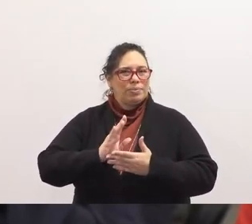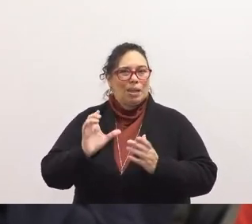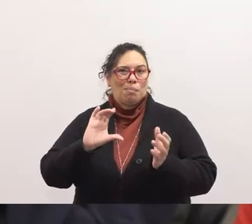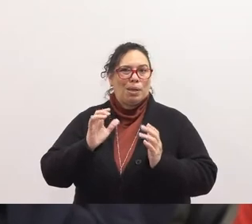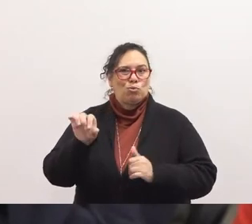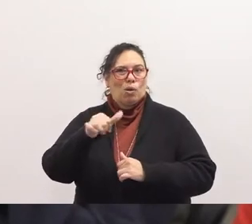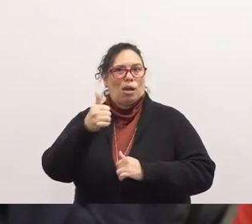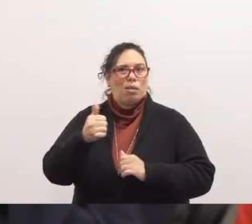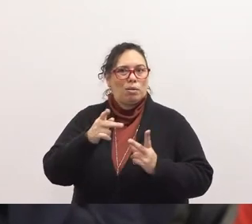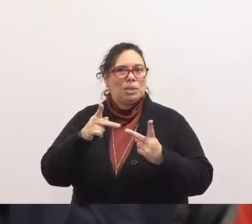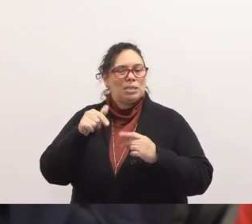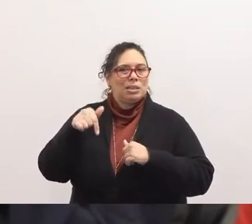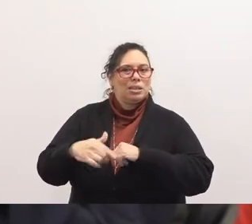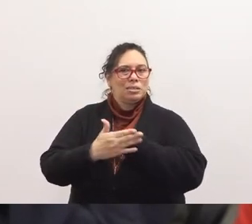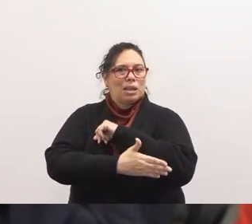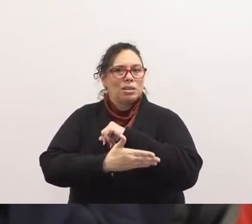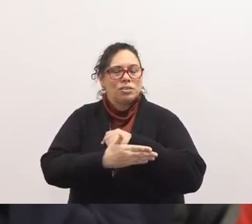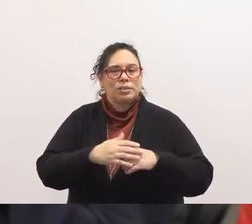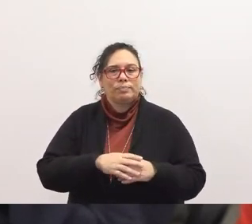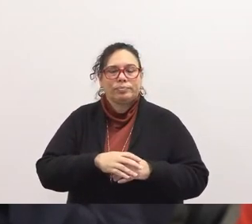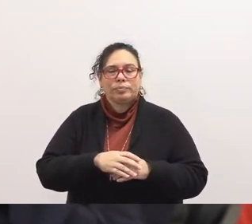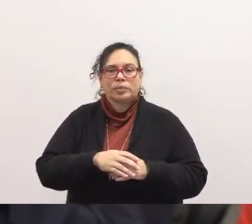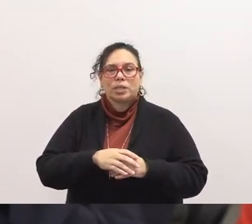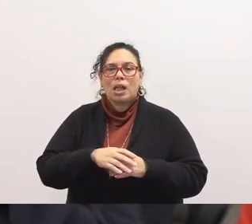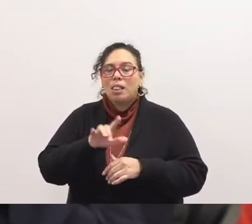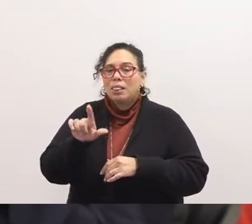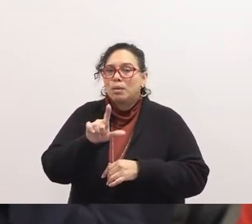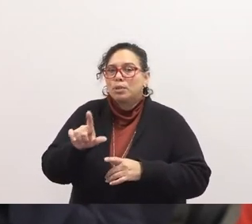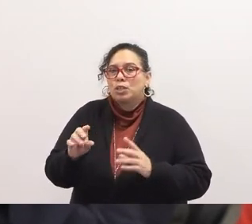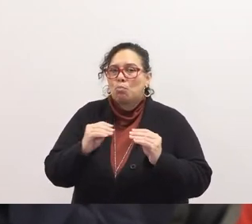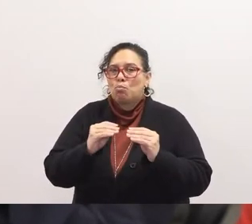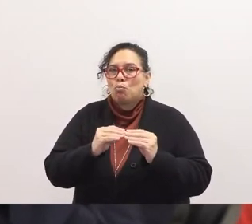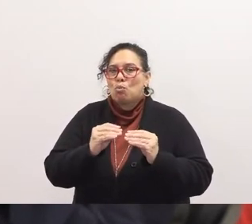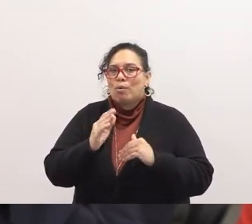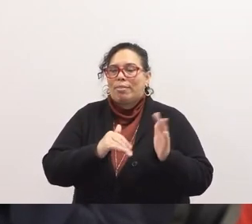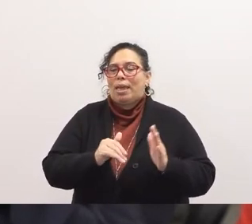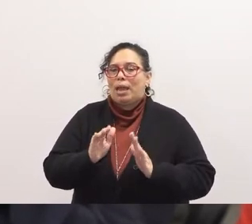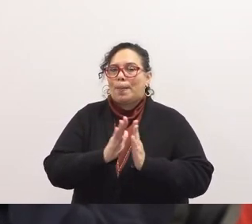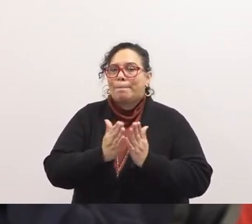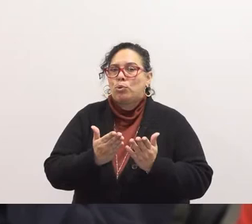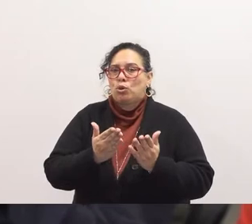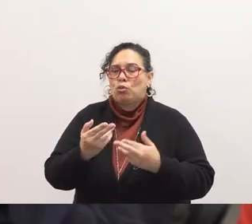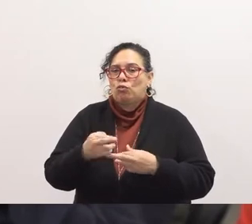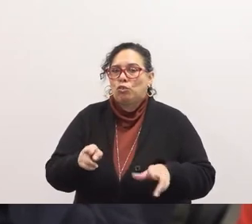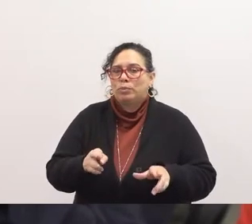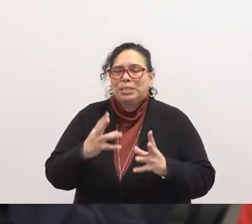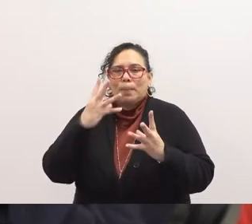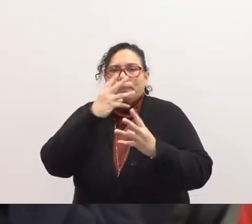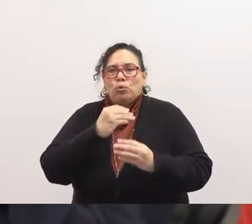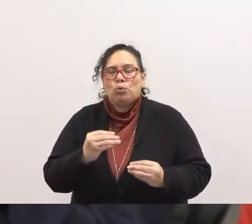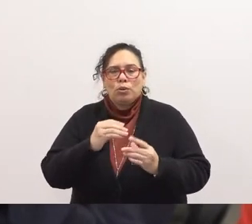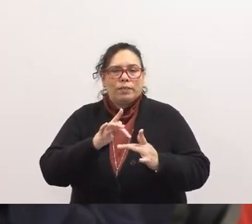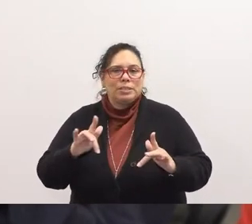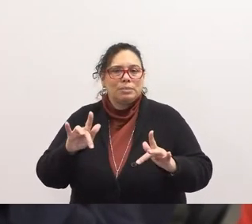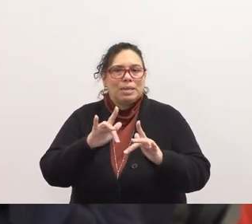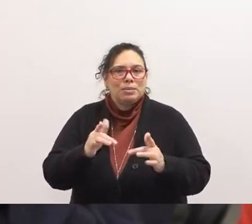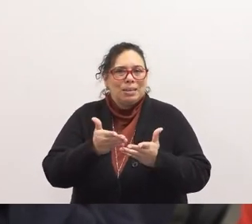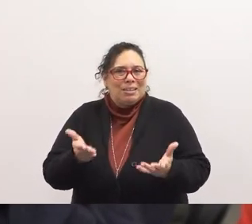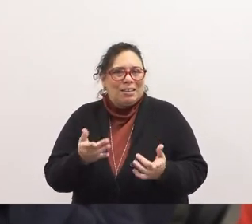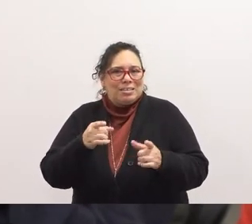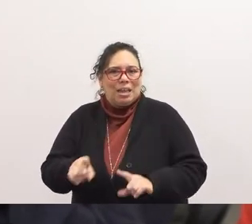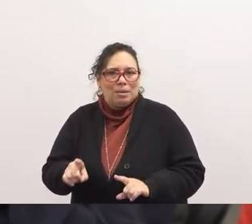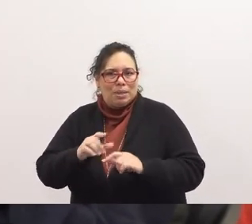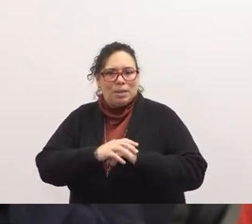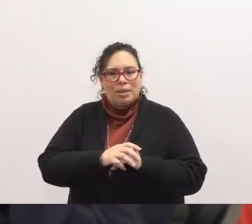School libraries are more than book rooms. They are community spaces where beautiful and important things happen. Teacher librarians are an important part